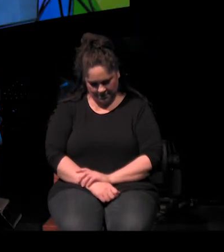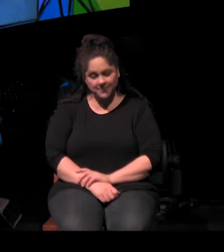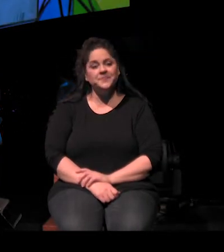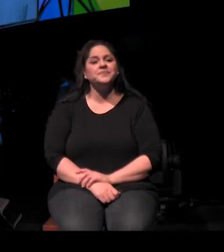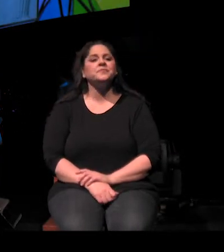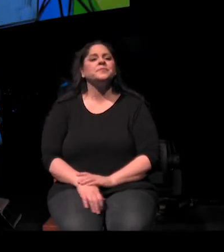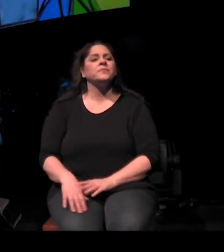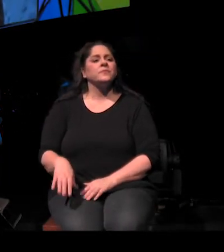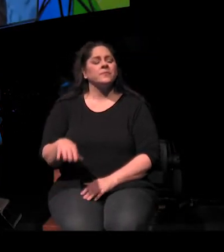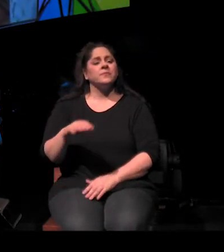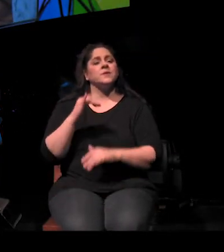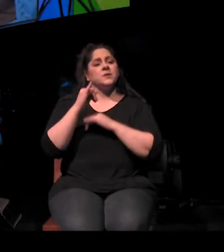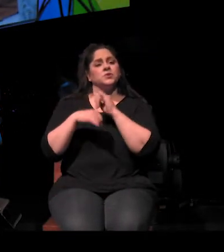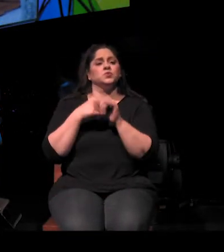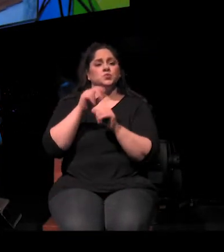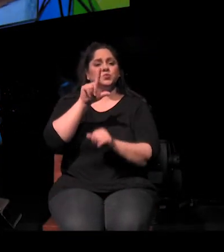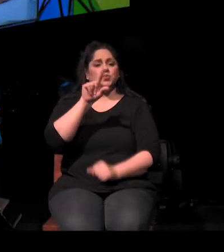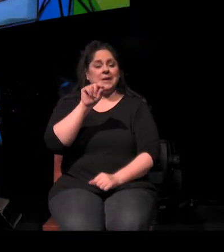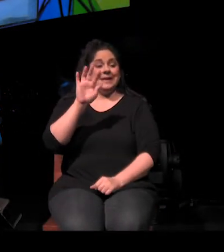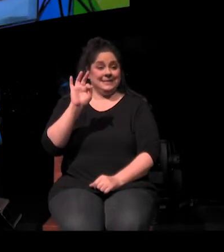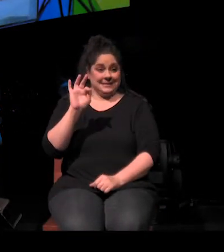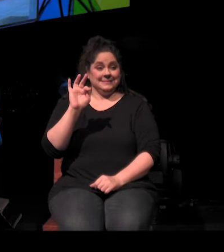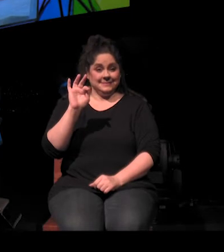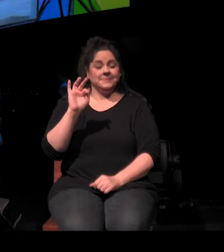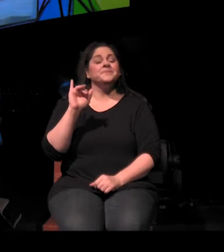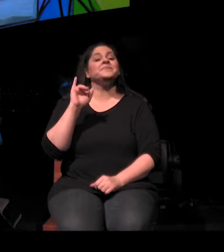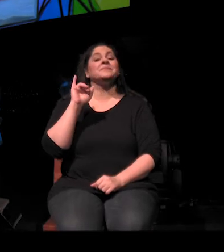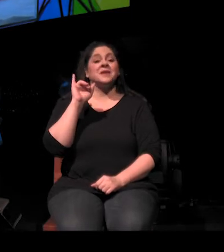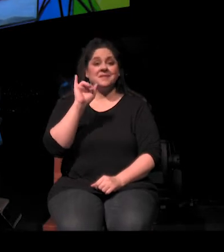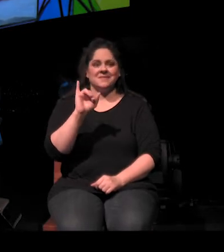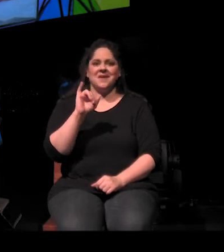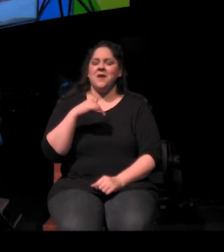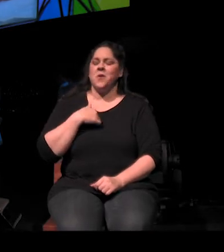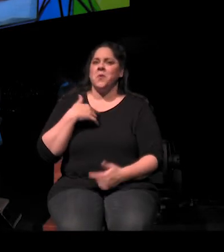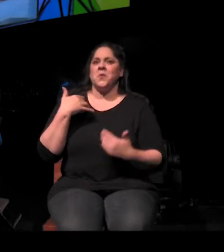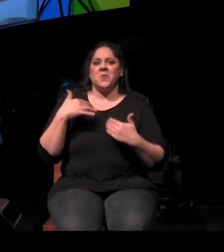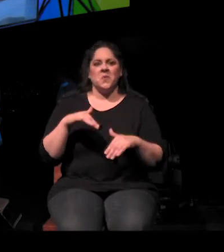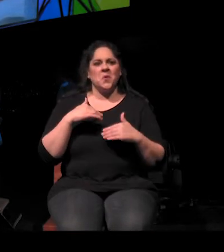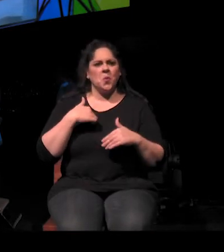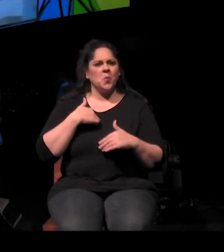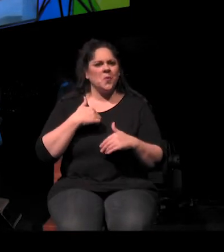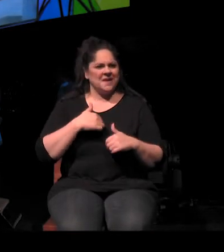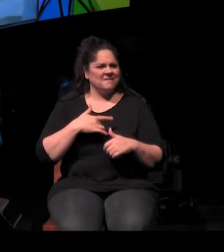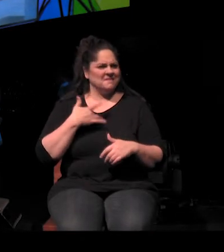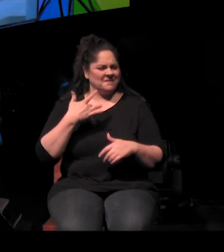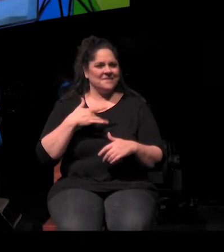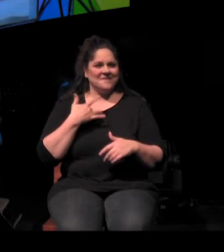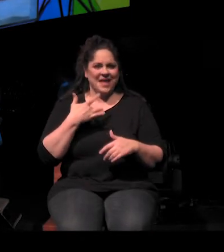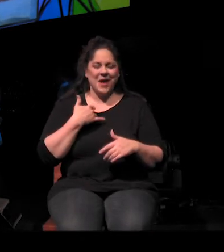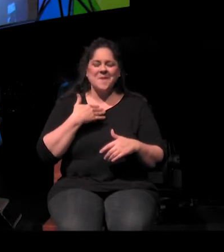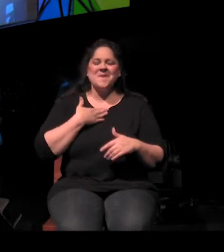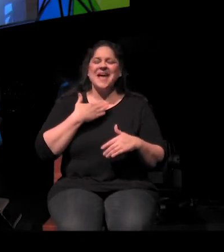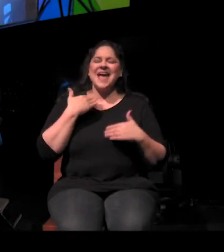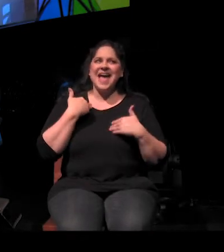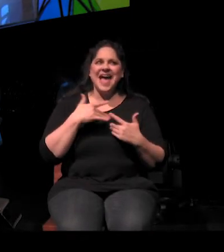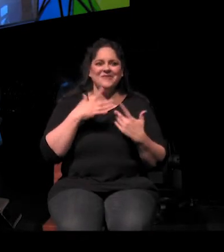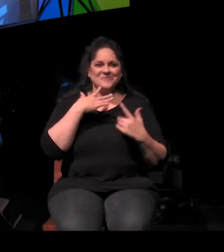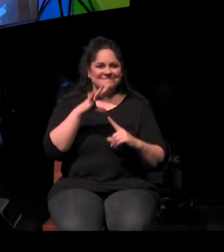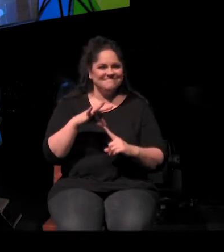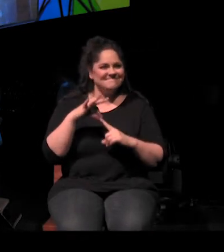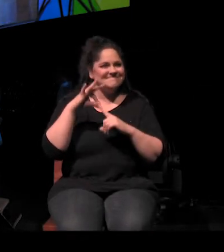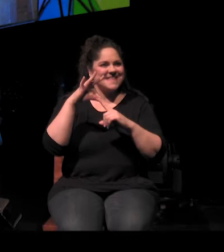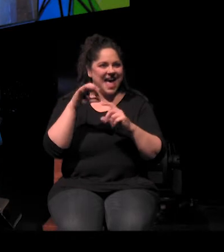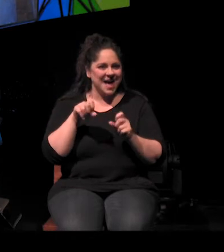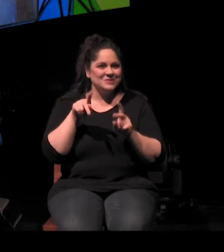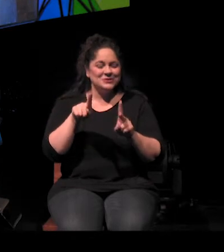So in 2019, it was a year that we really felt like God brought some really cool, unique opportunities our way. And as we